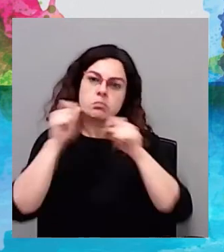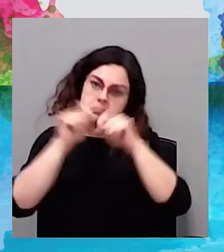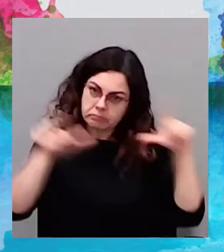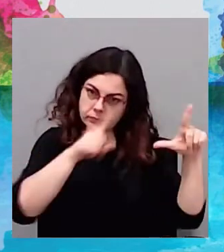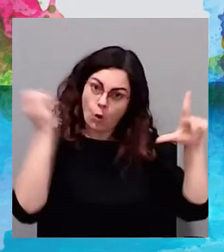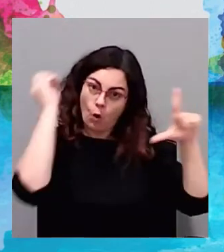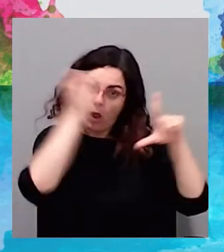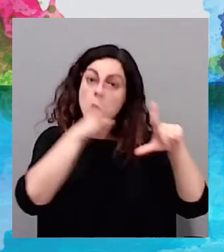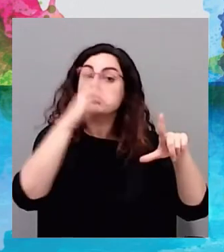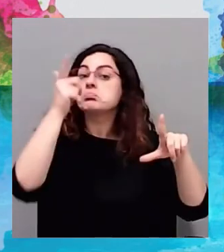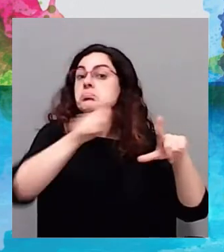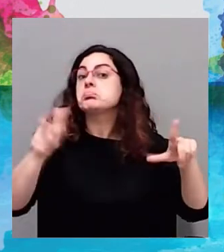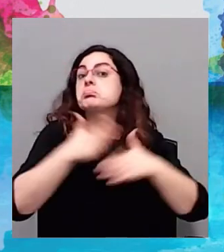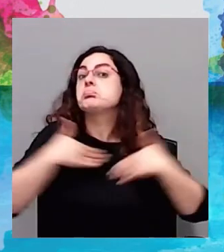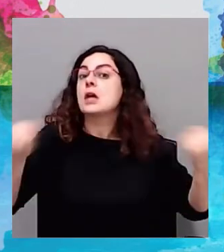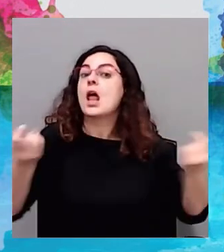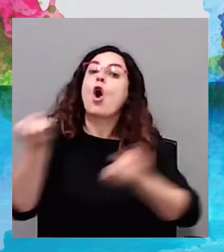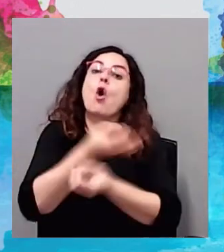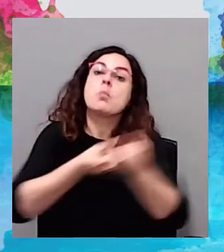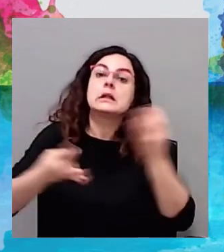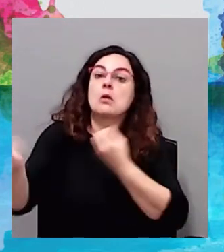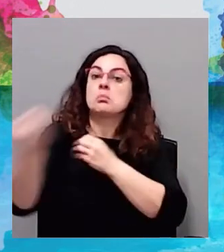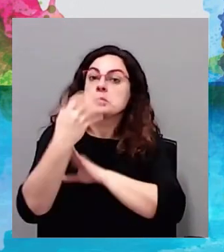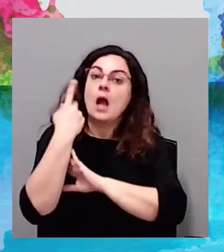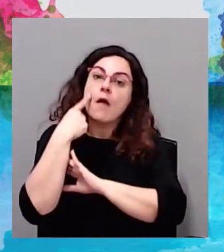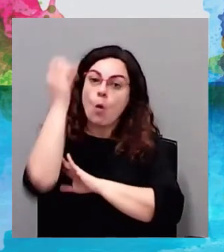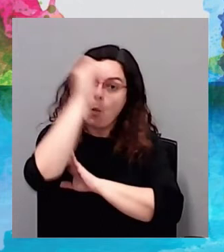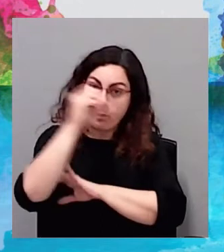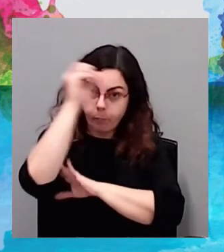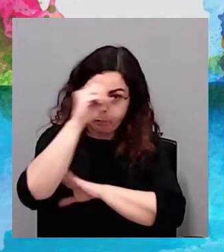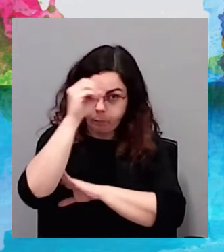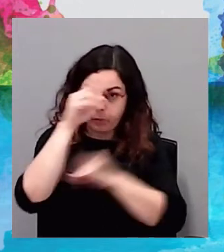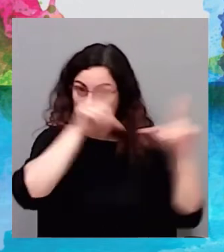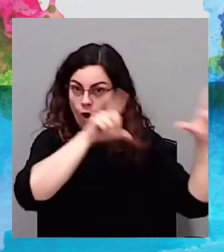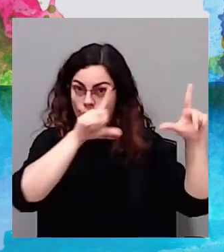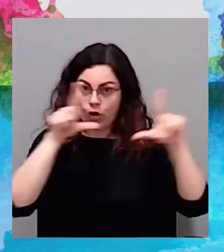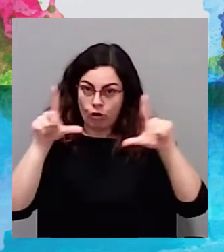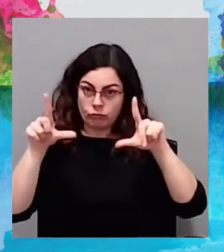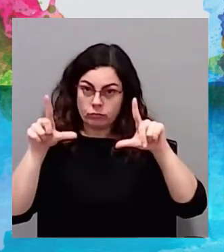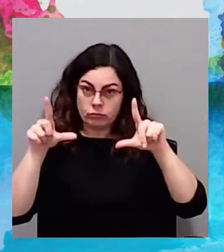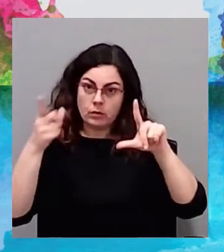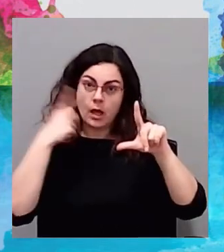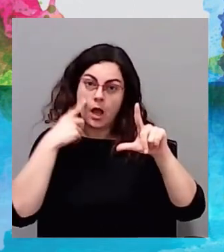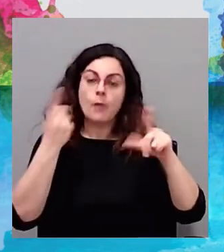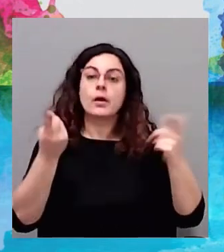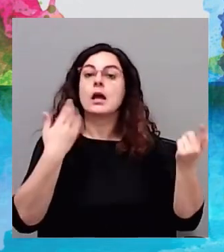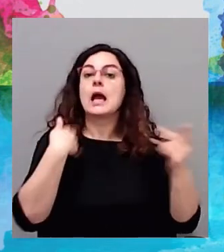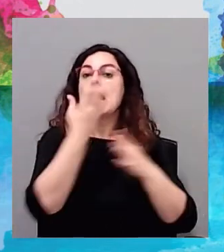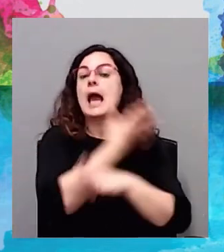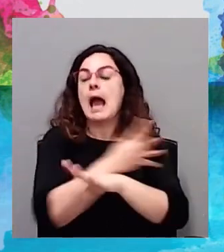But I would like to hear your comments of how you would describe this. What would you do with the audio